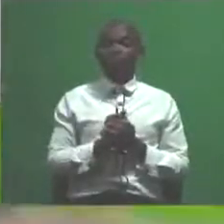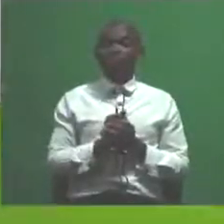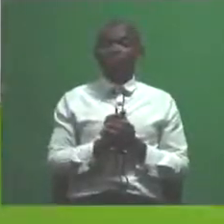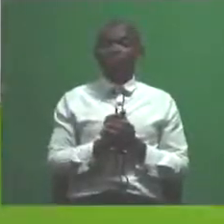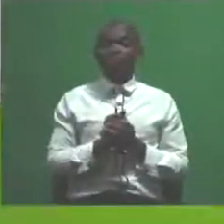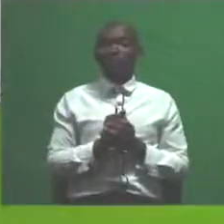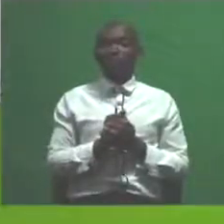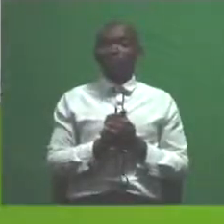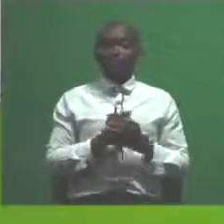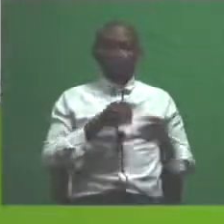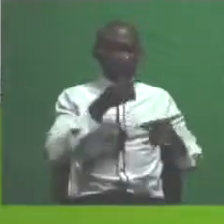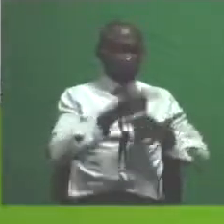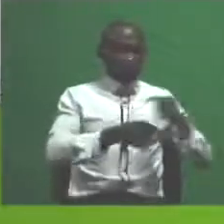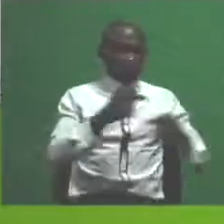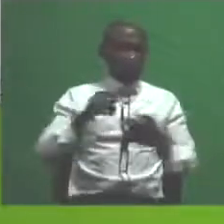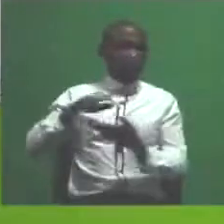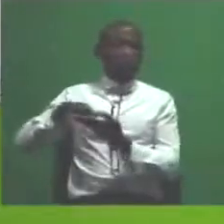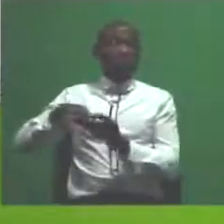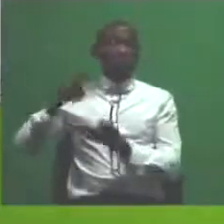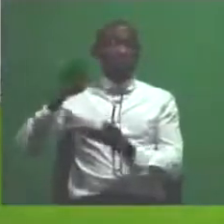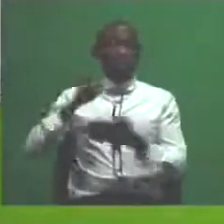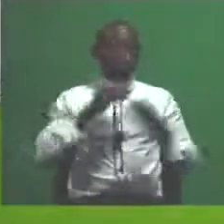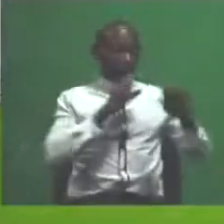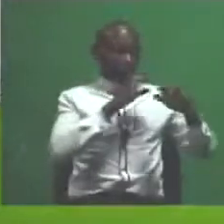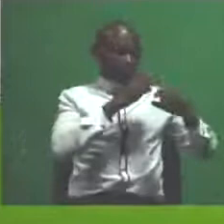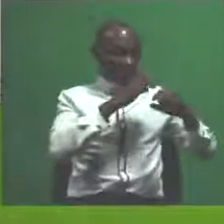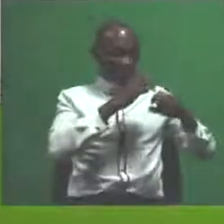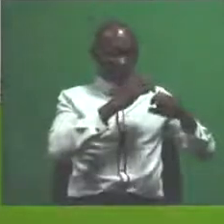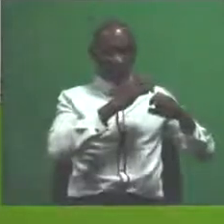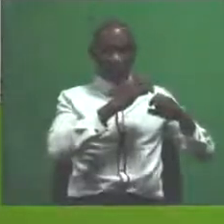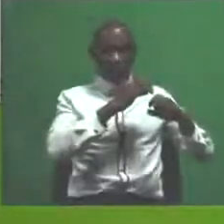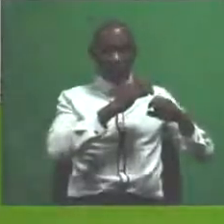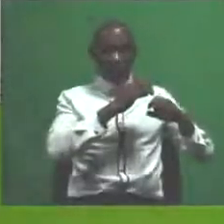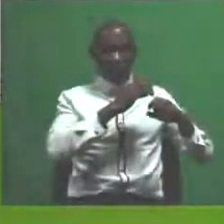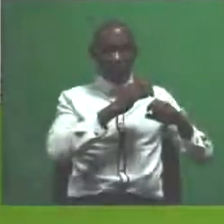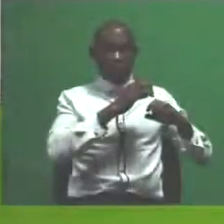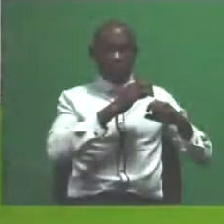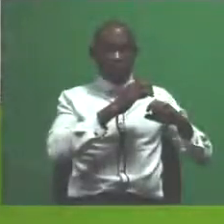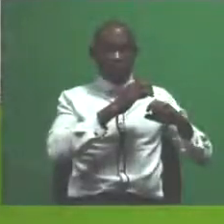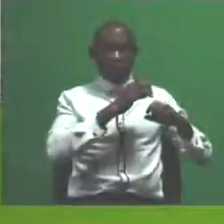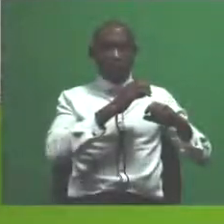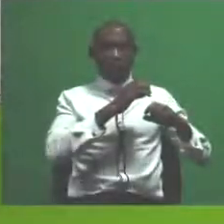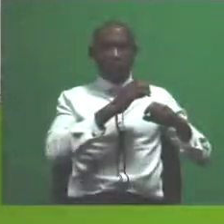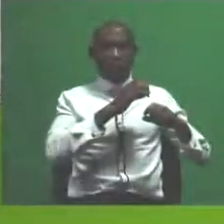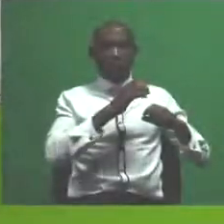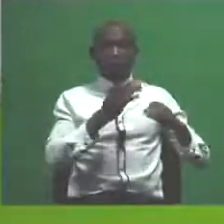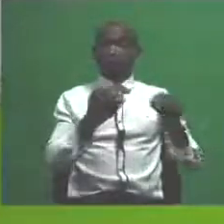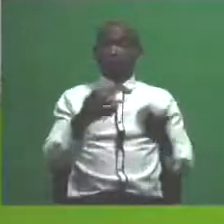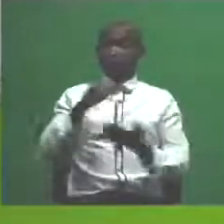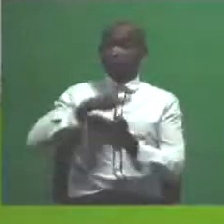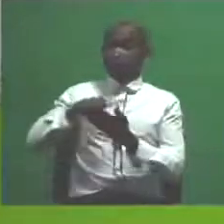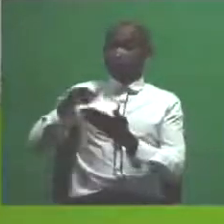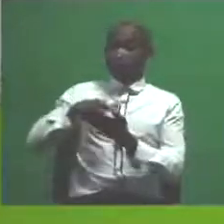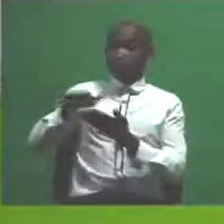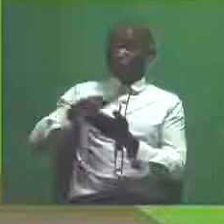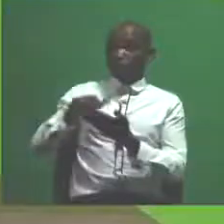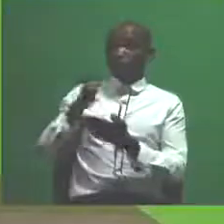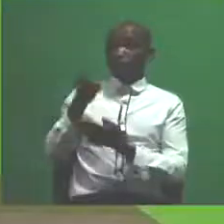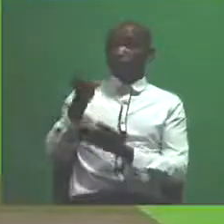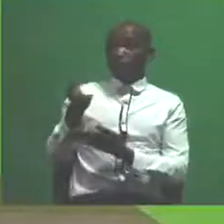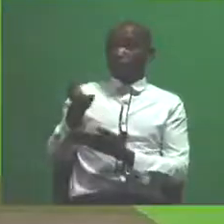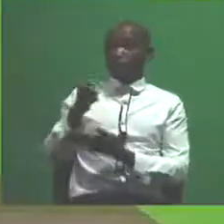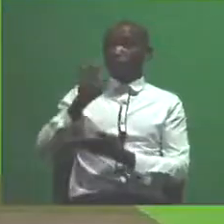furthermore, the scientists went further to express